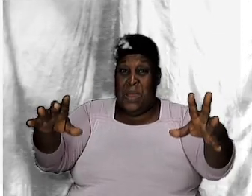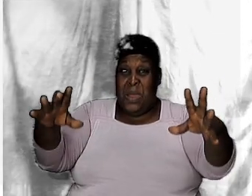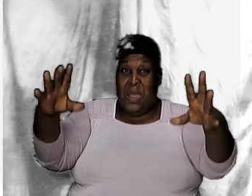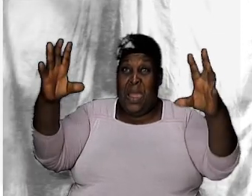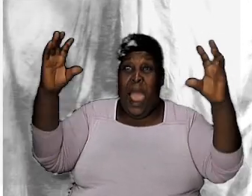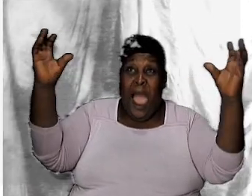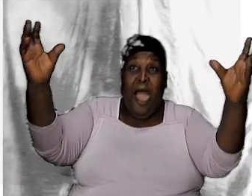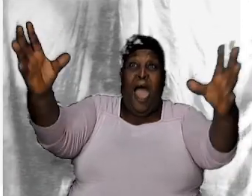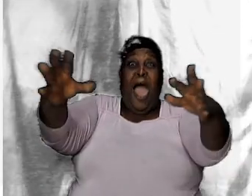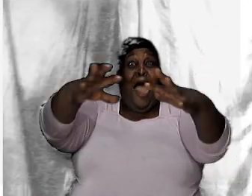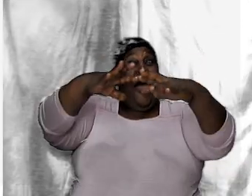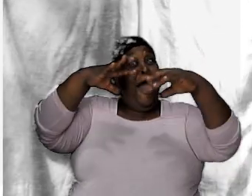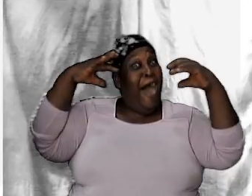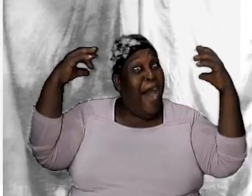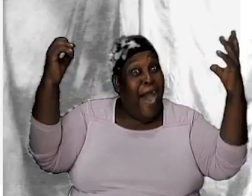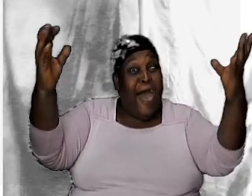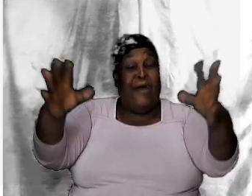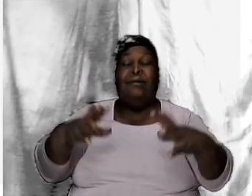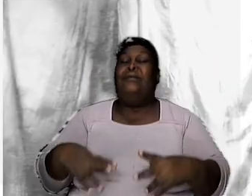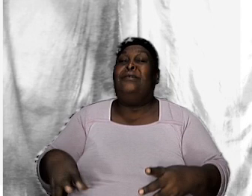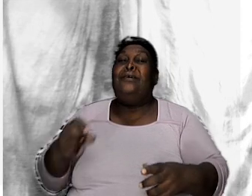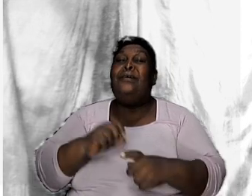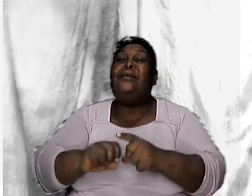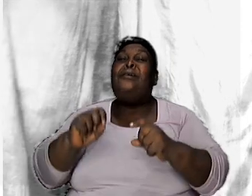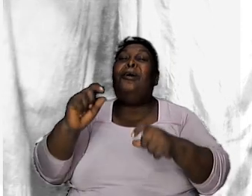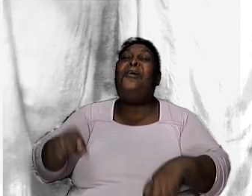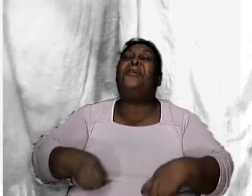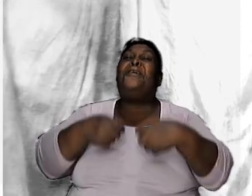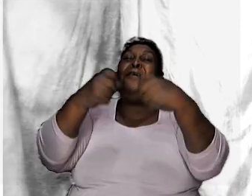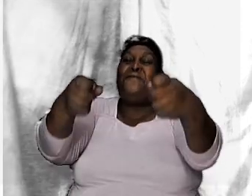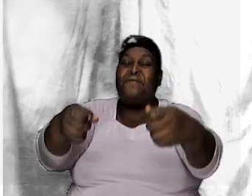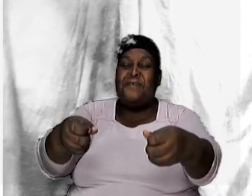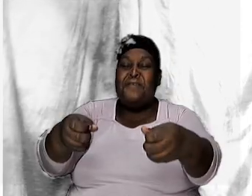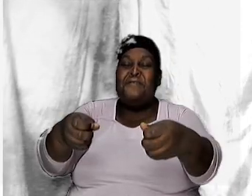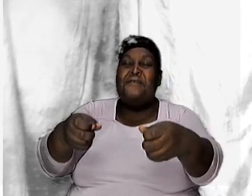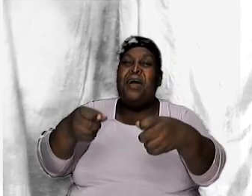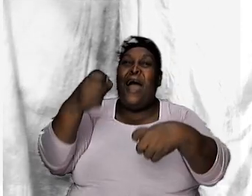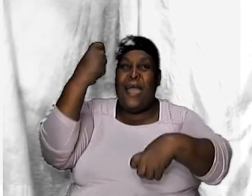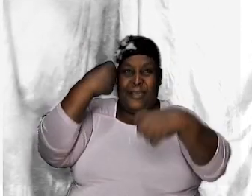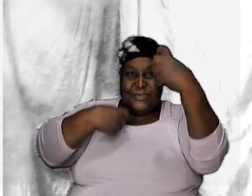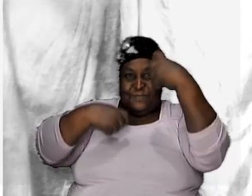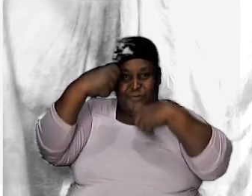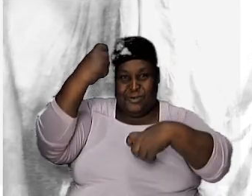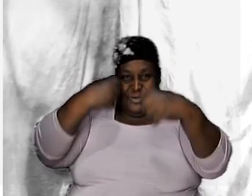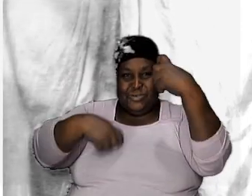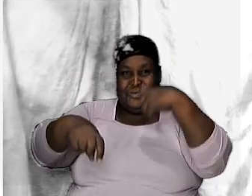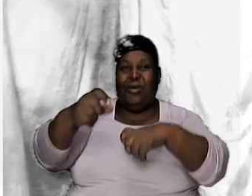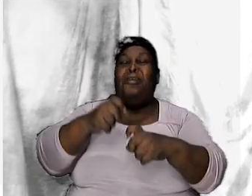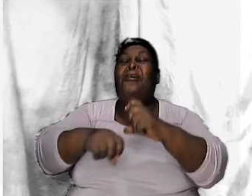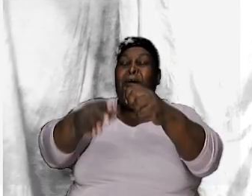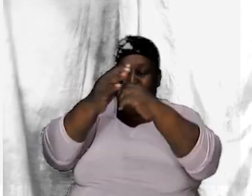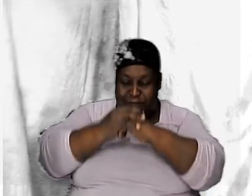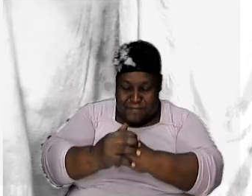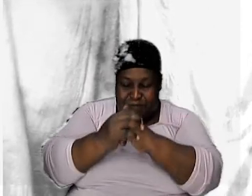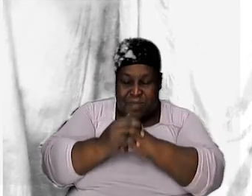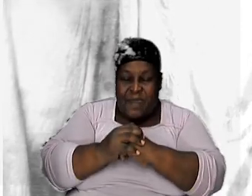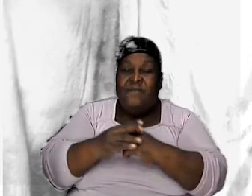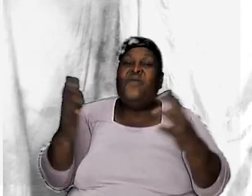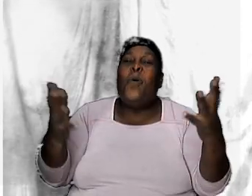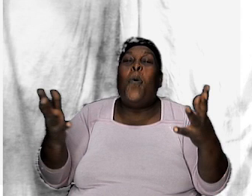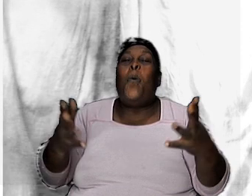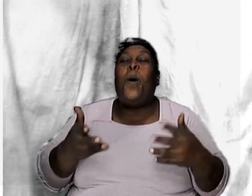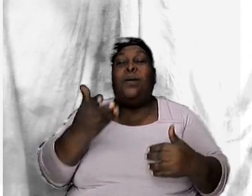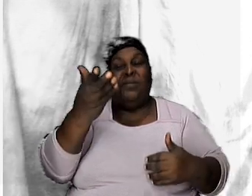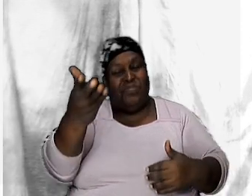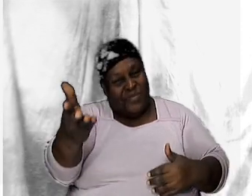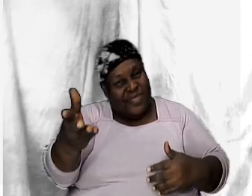you're doing, you are giving an expression of approval or admiration for what they are doing. You're